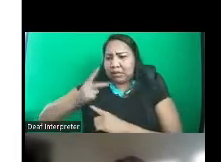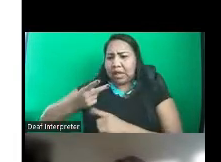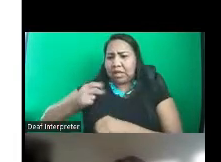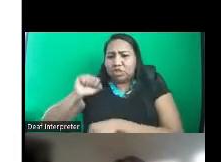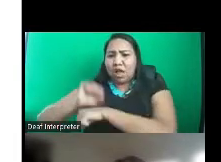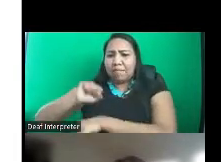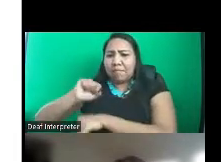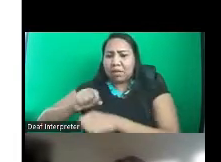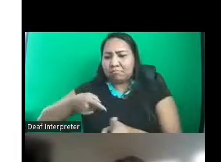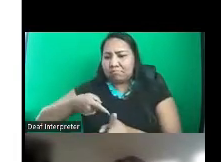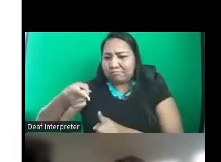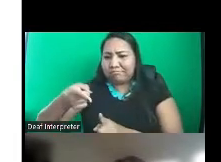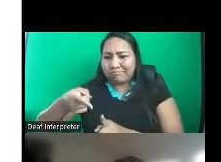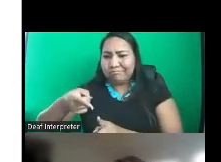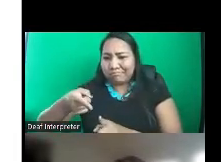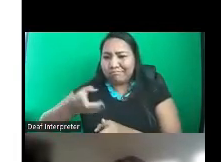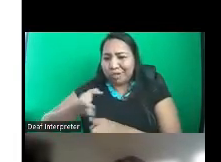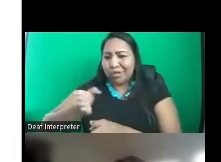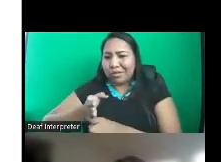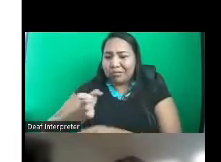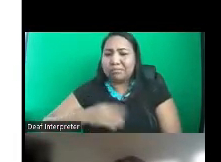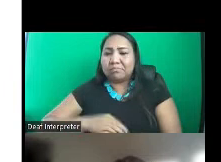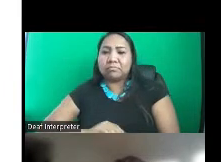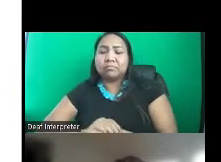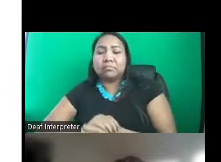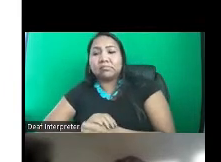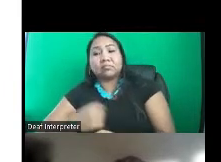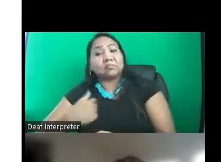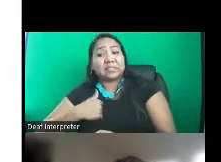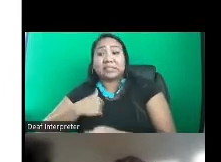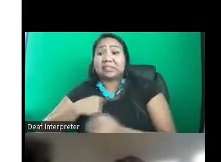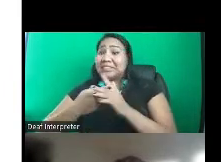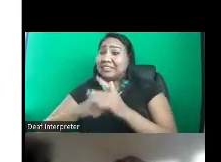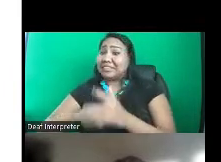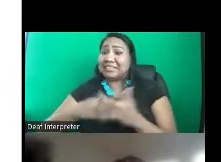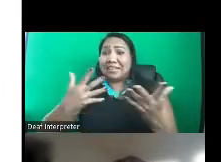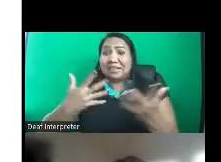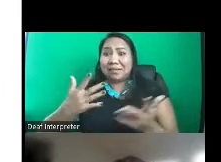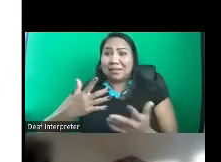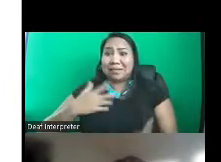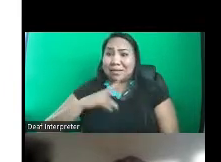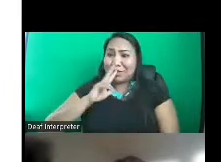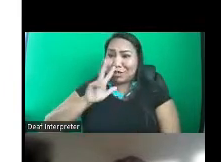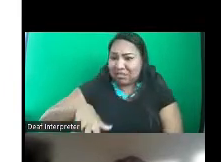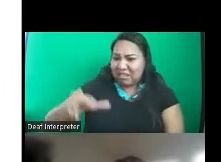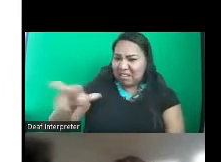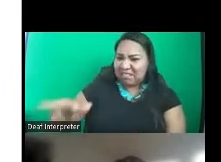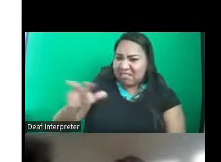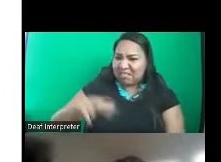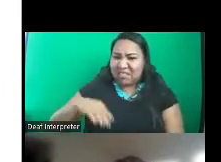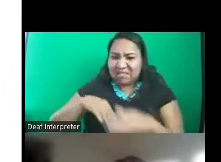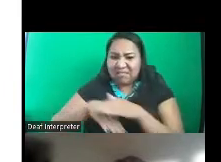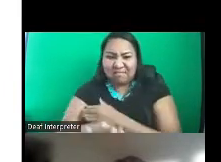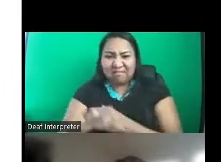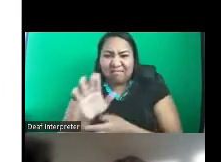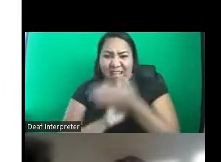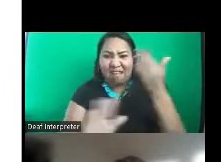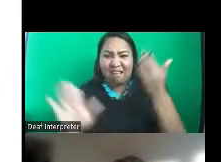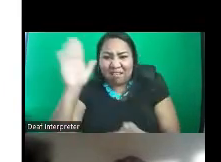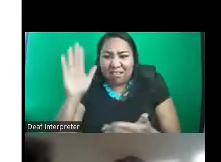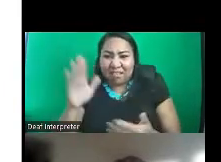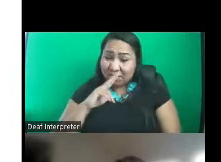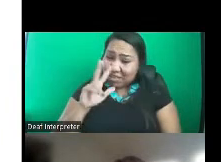when I was like 33 is when I started school. And so I was really